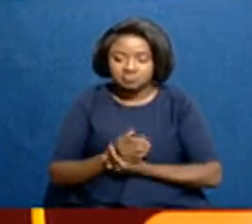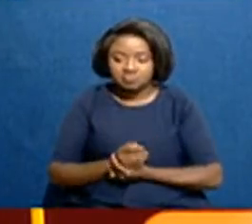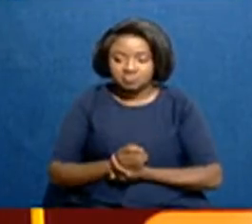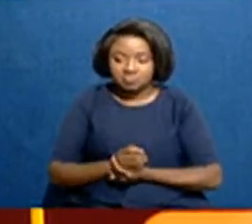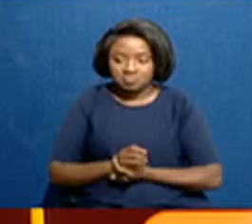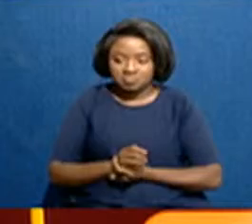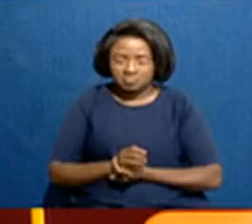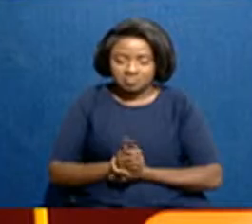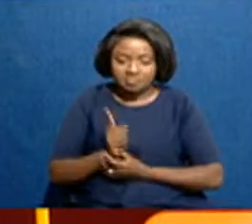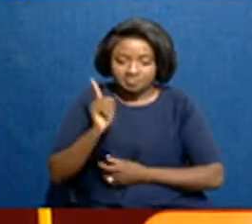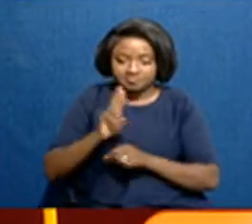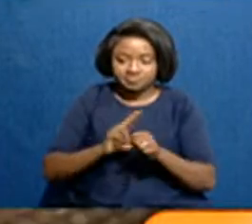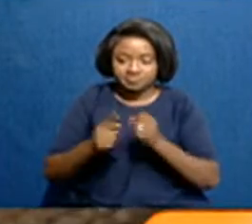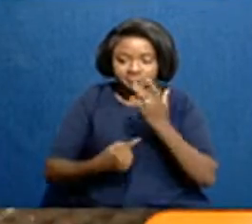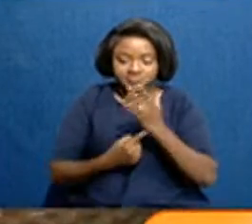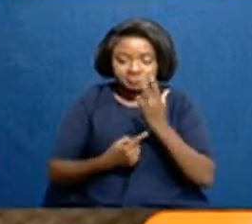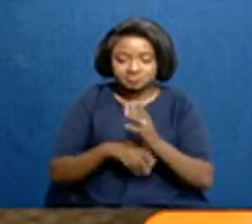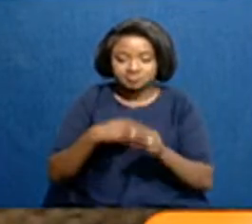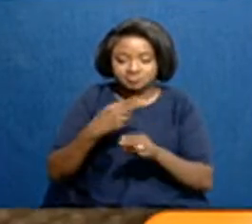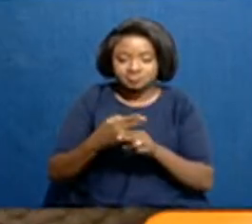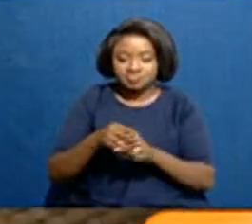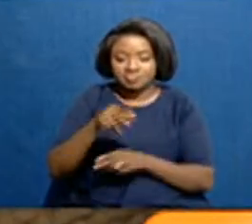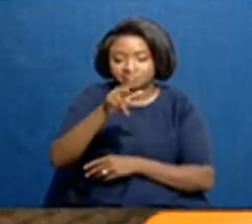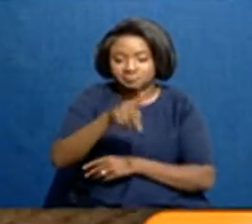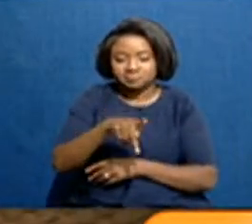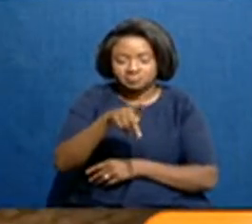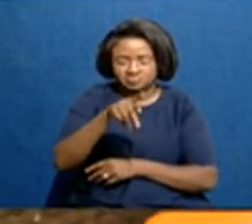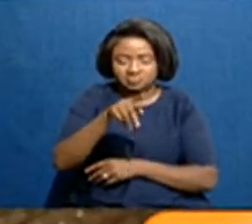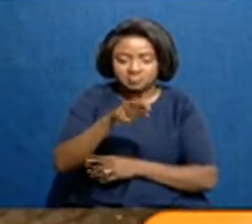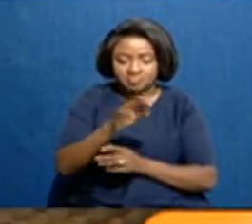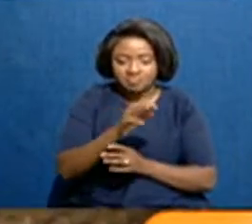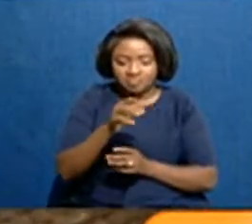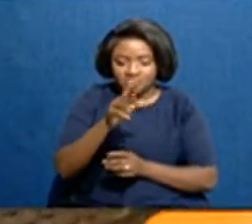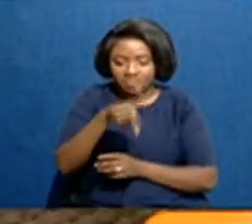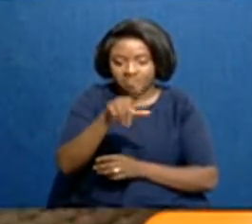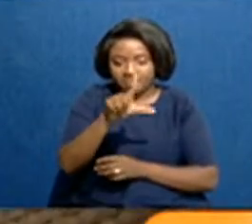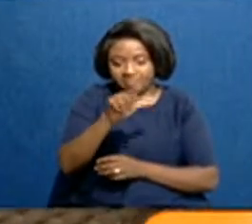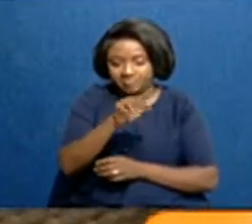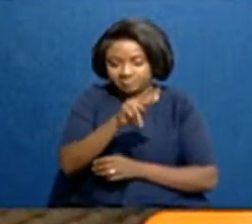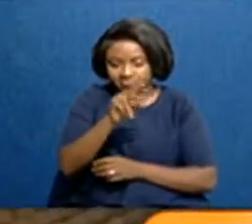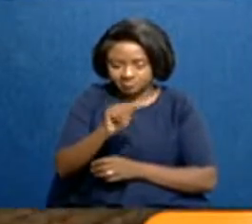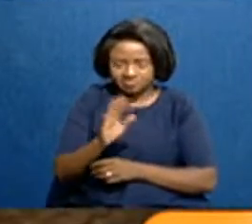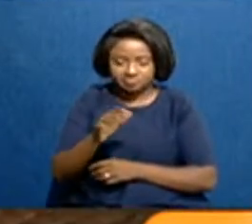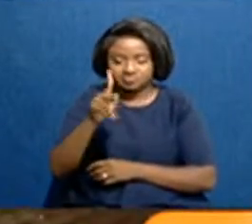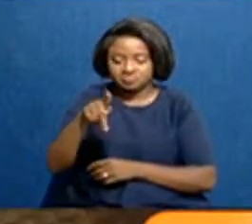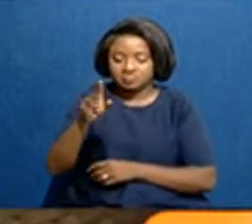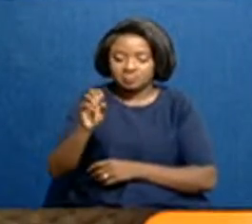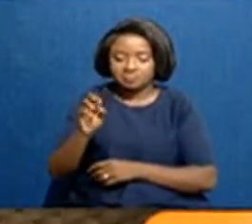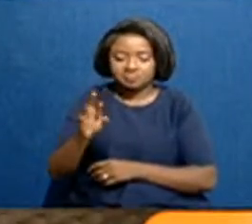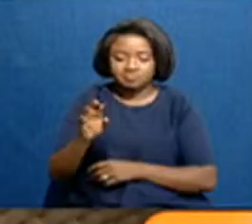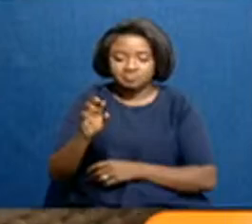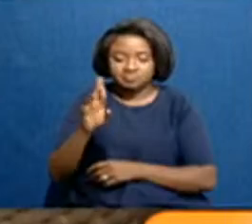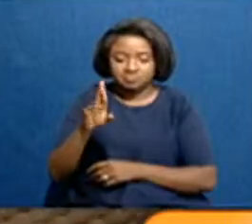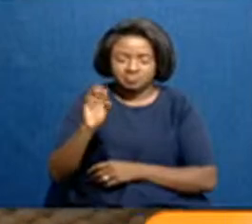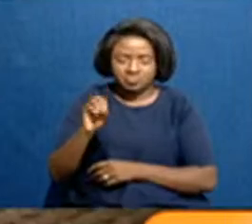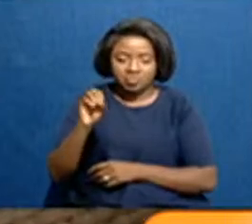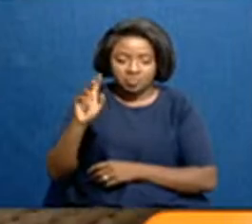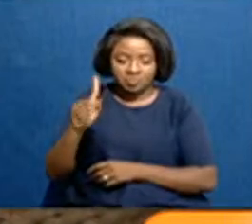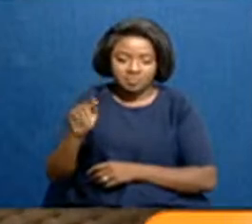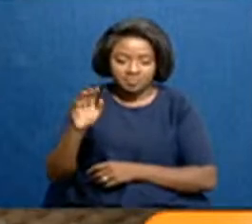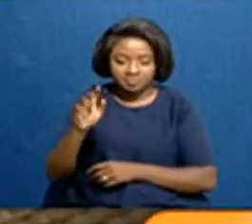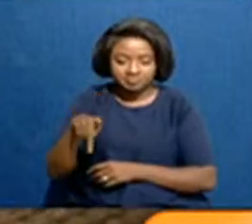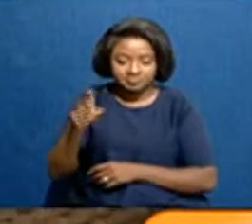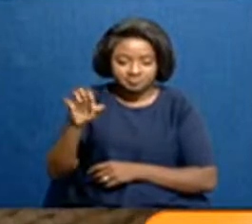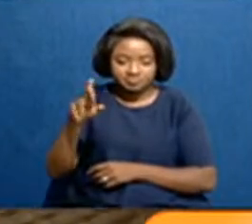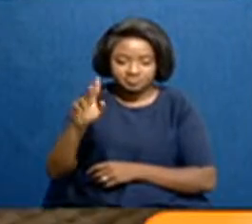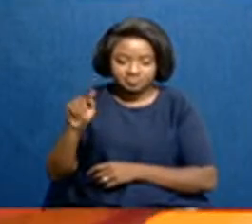Elad is using a technology dubbed plant propagator to grow the seedlings. During propagation, the machine is loaded